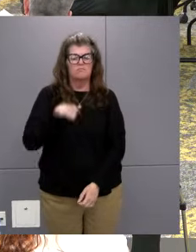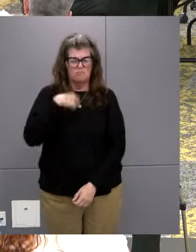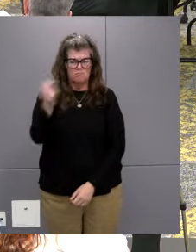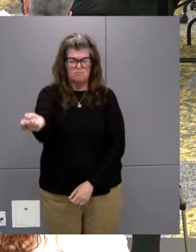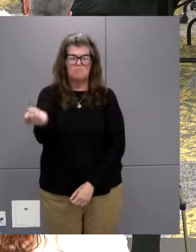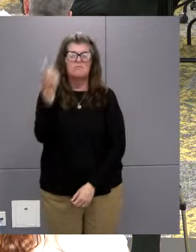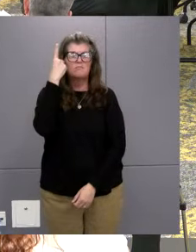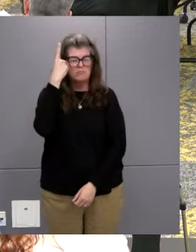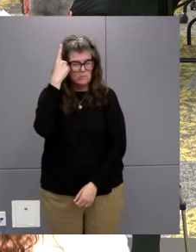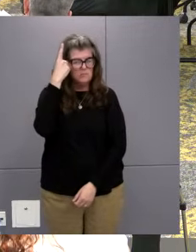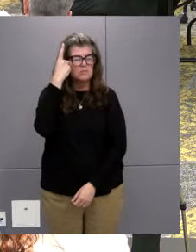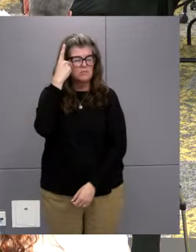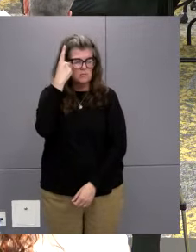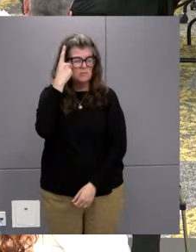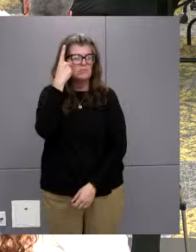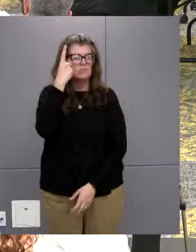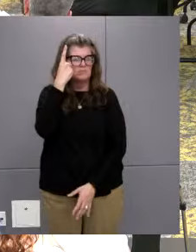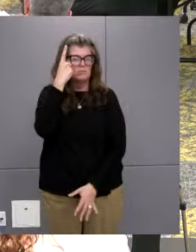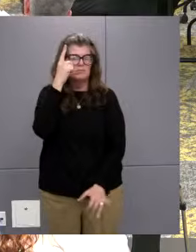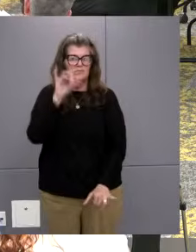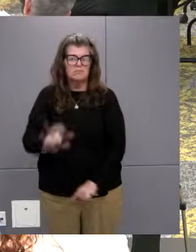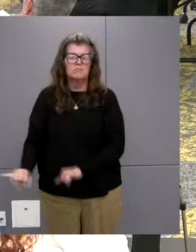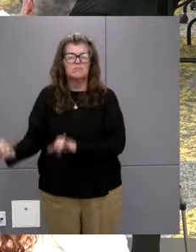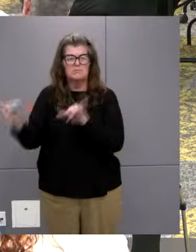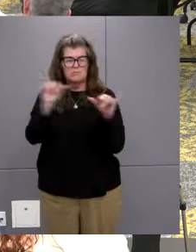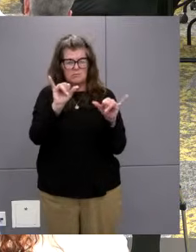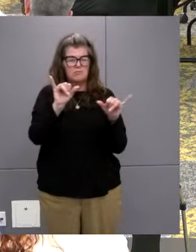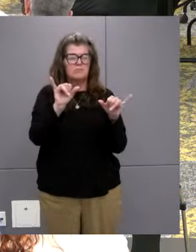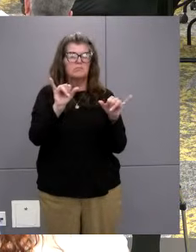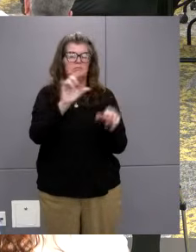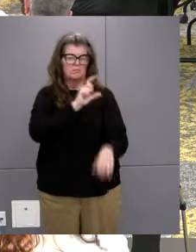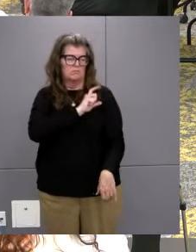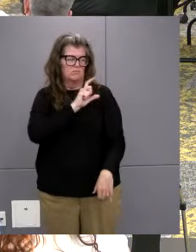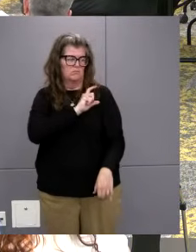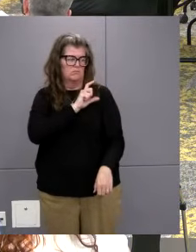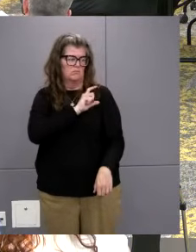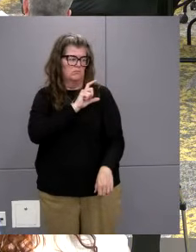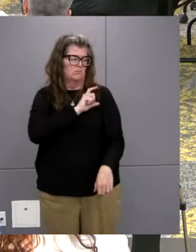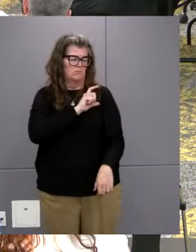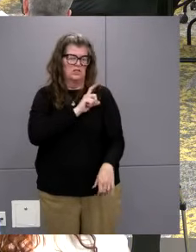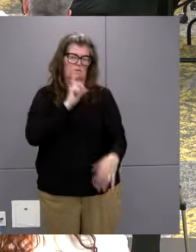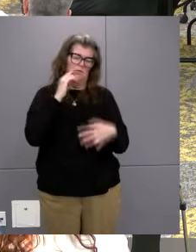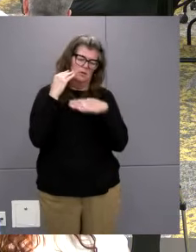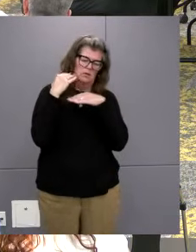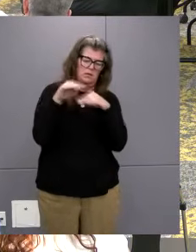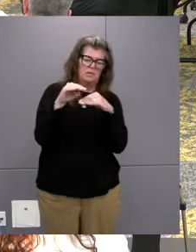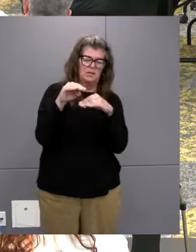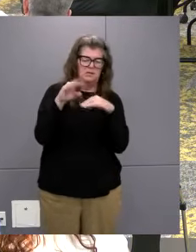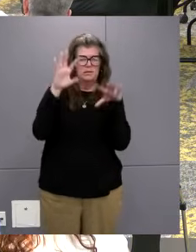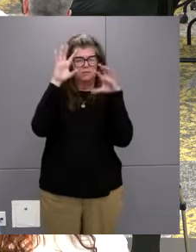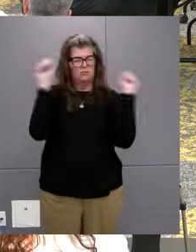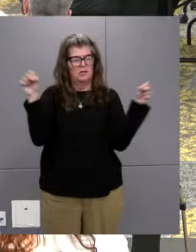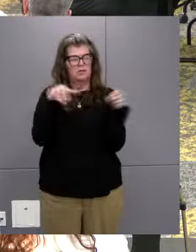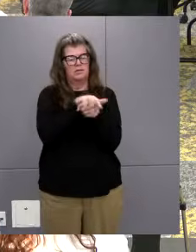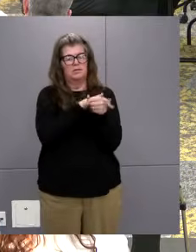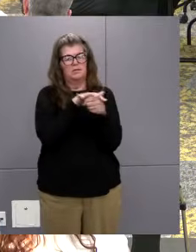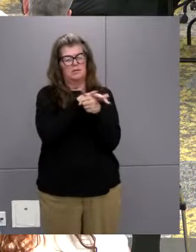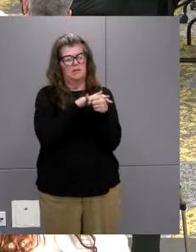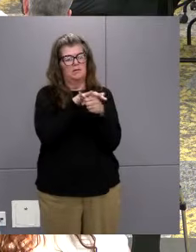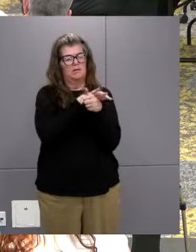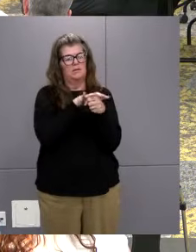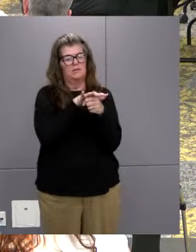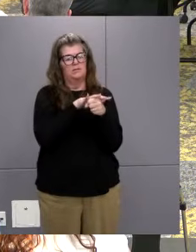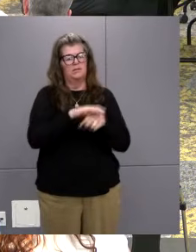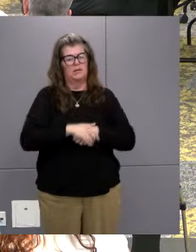recognize the standard, the security standard of limiting access to the presidential suite with all of